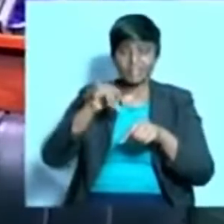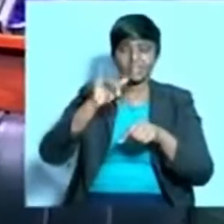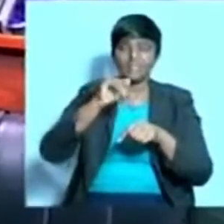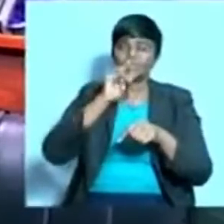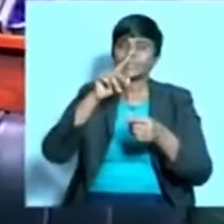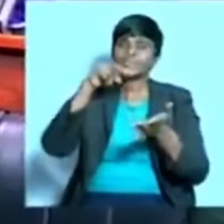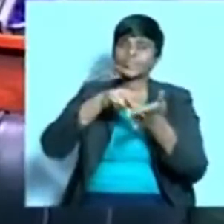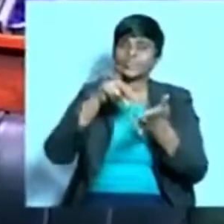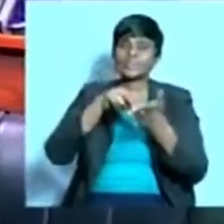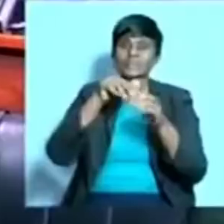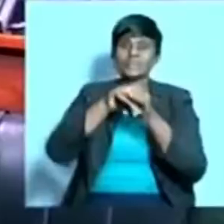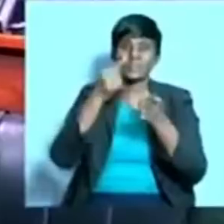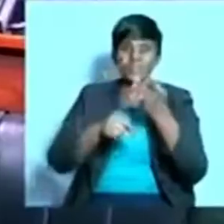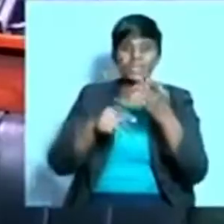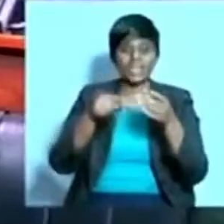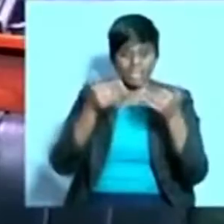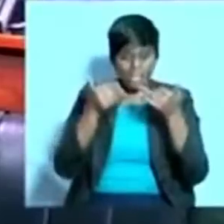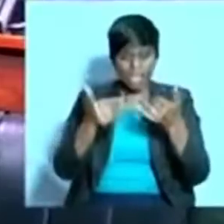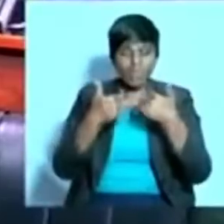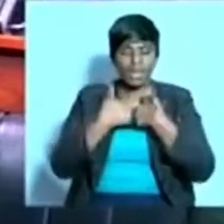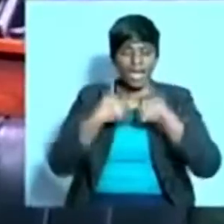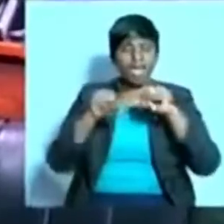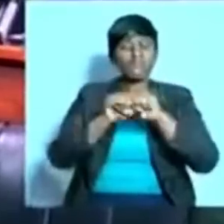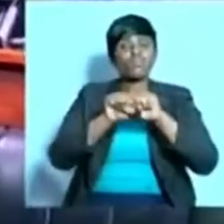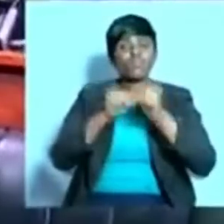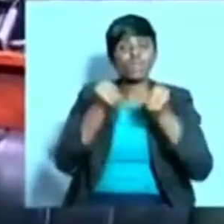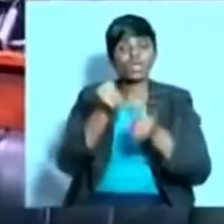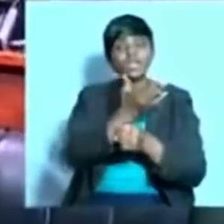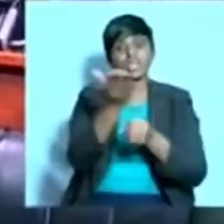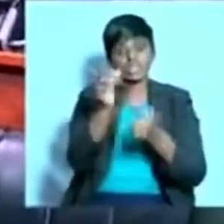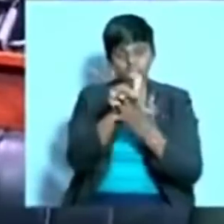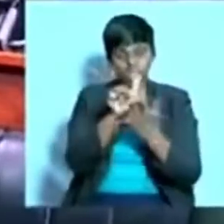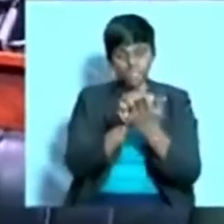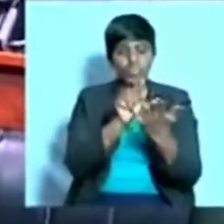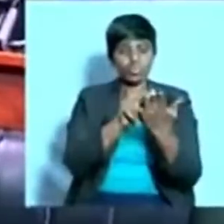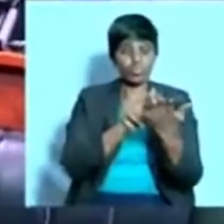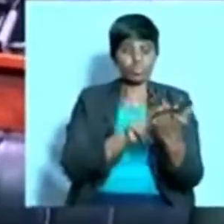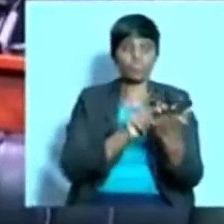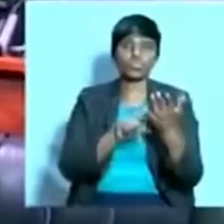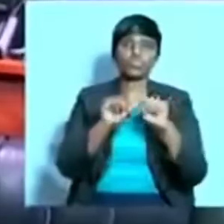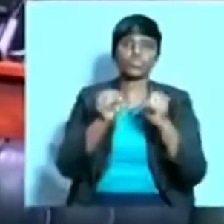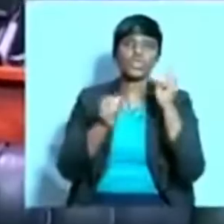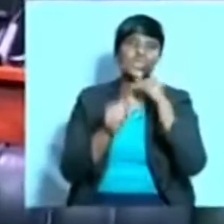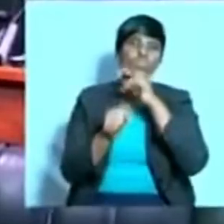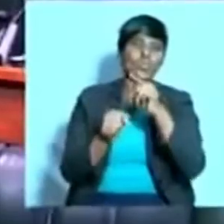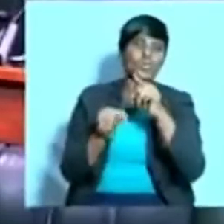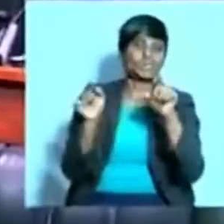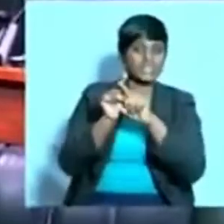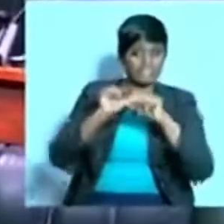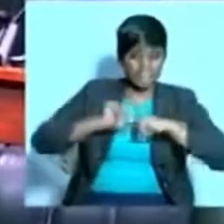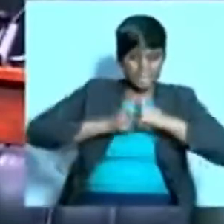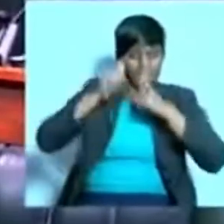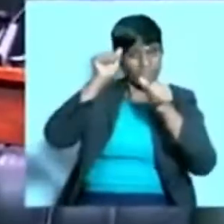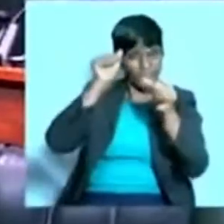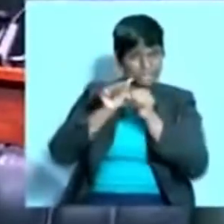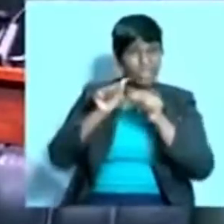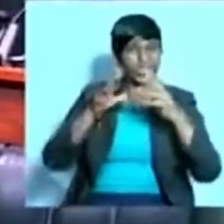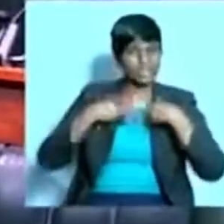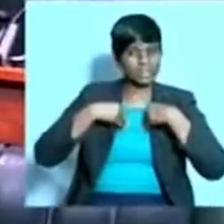in breach of those rules agreed by ourselves.